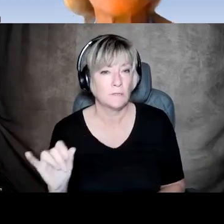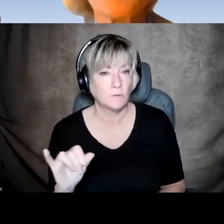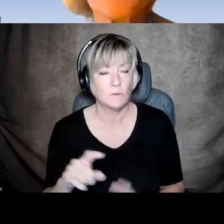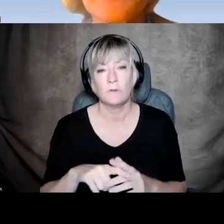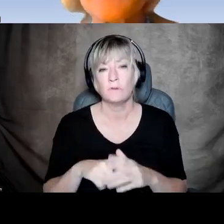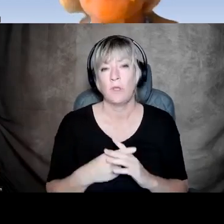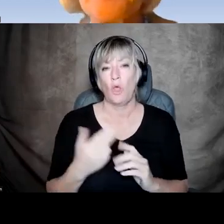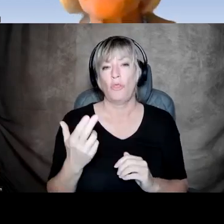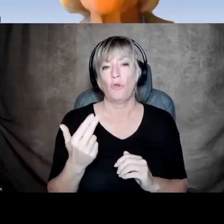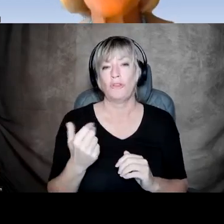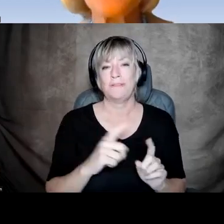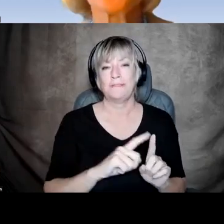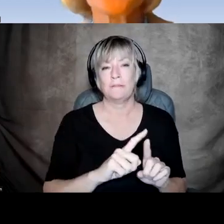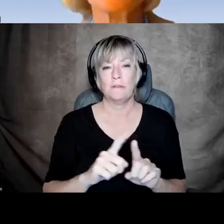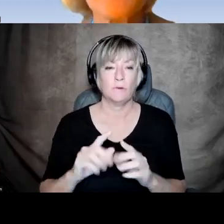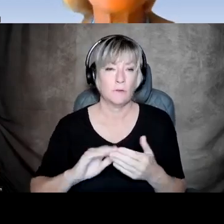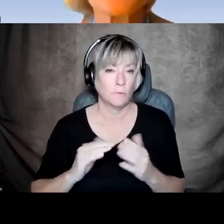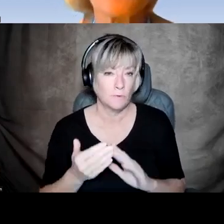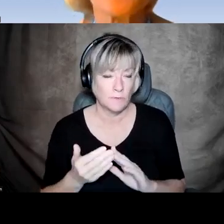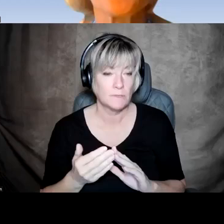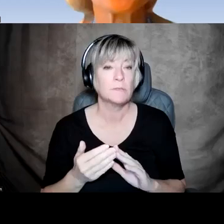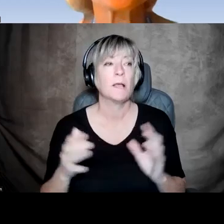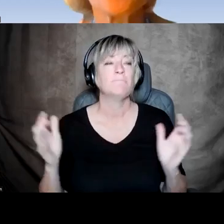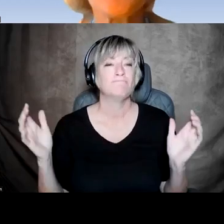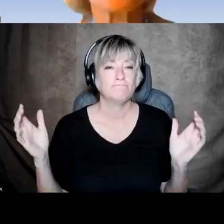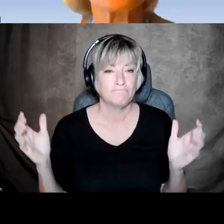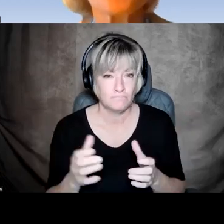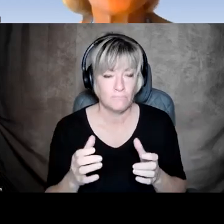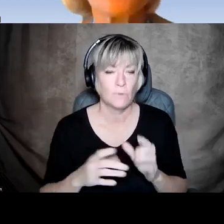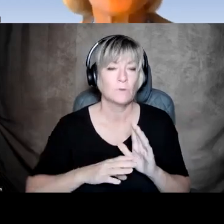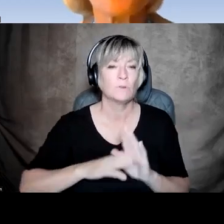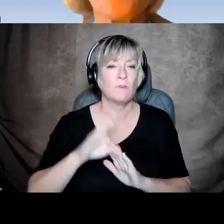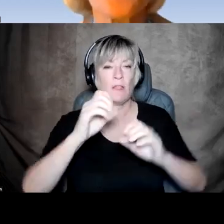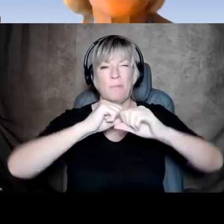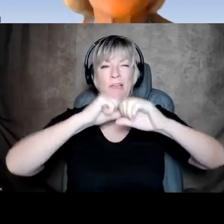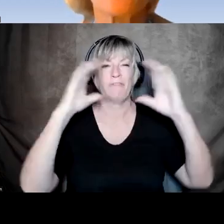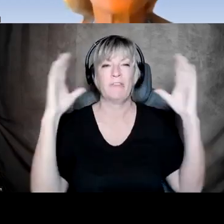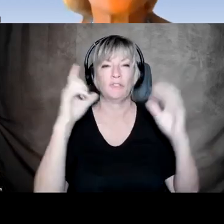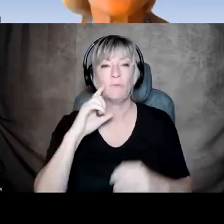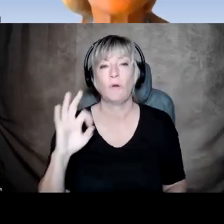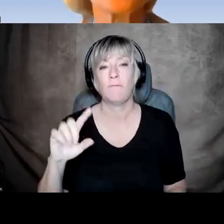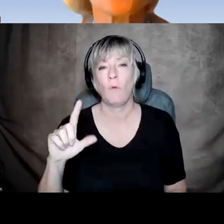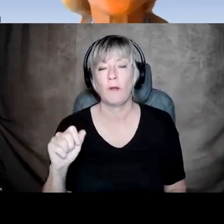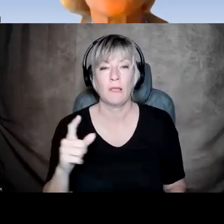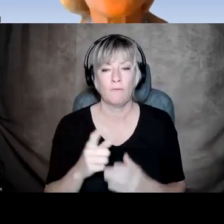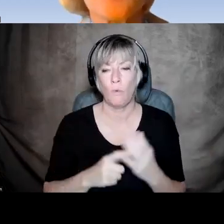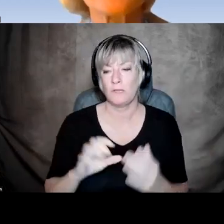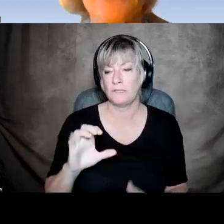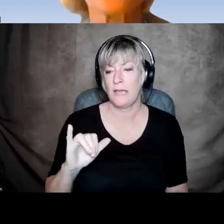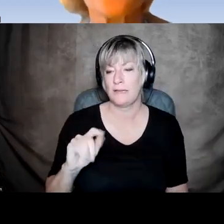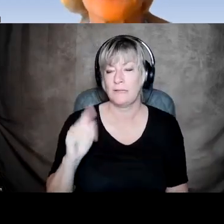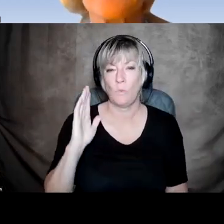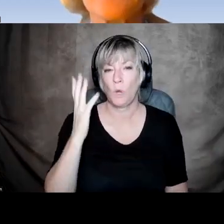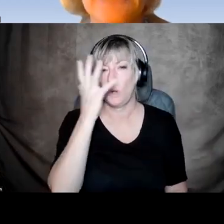13 communities. And we came together to develop a vision for Florida of what CIT was going to look like